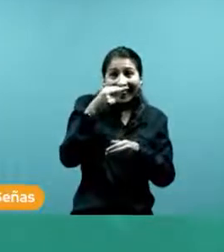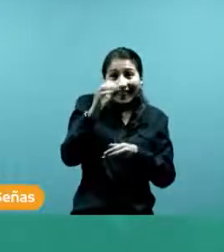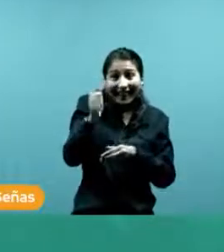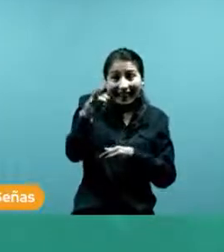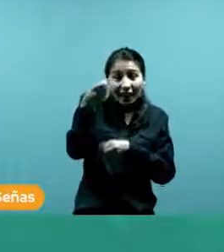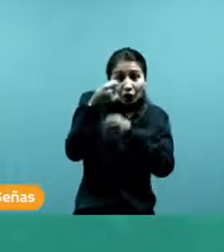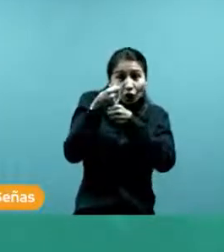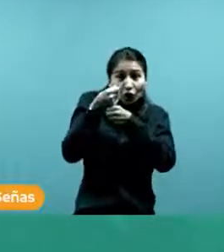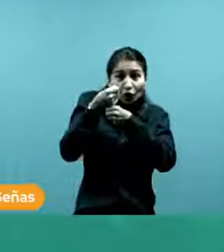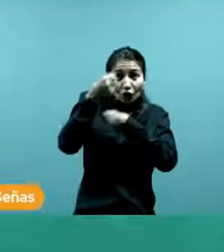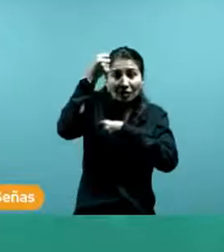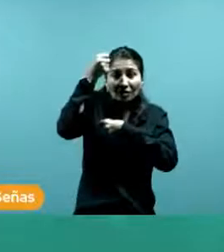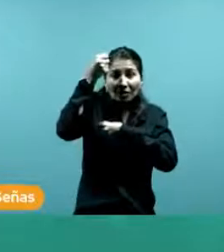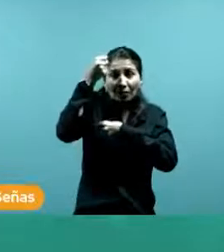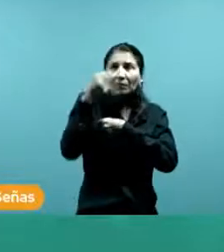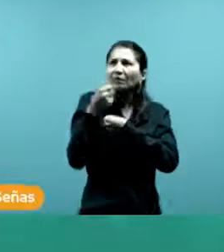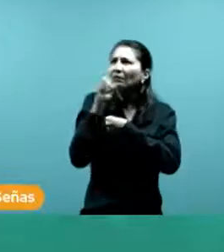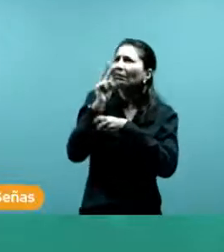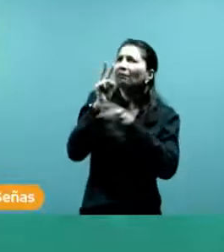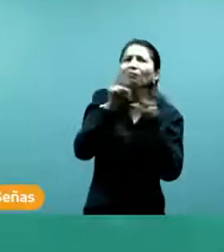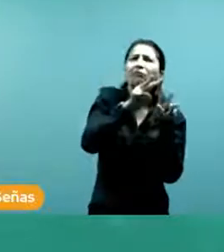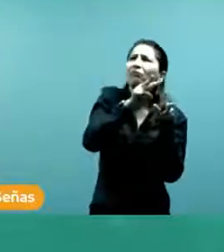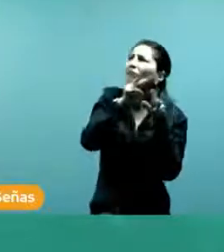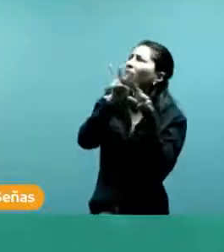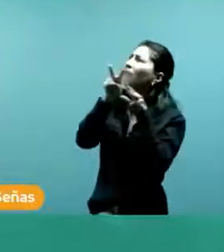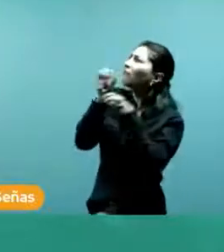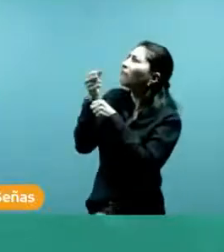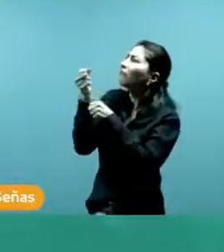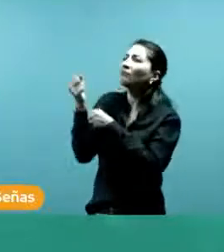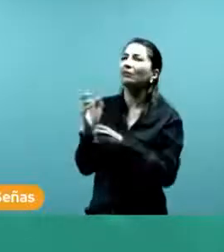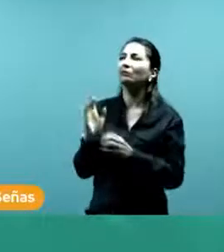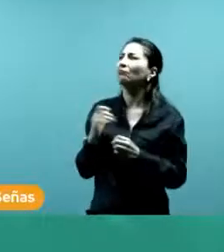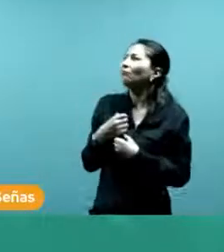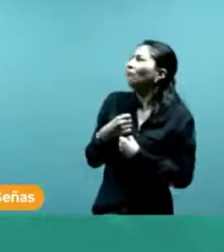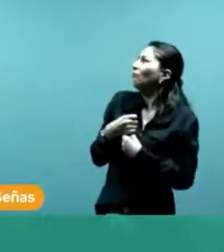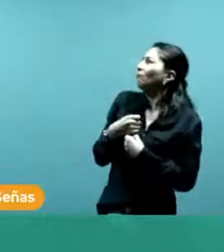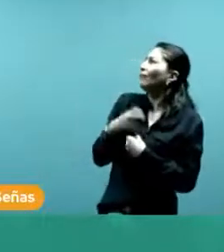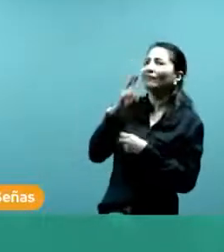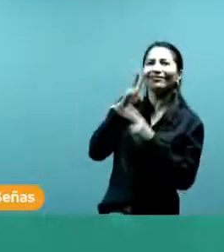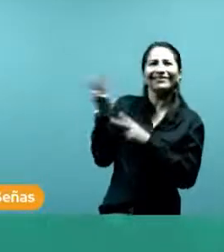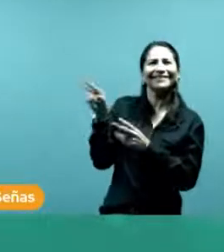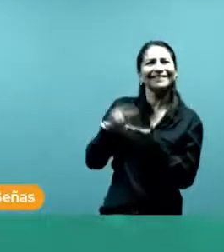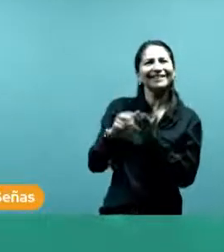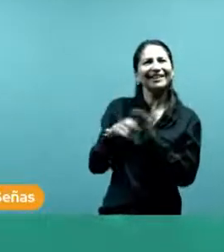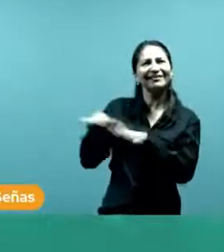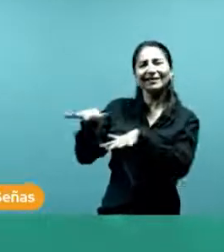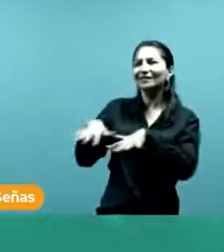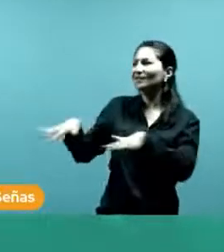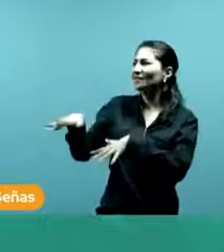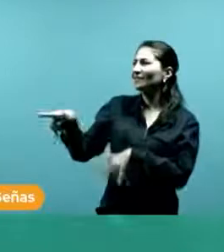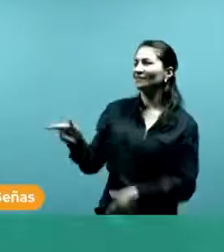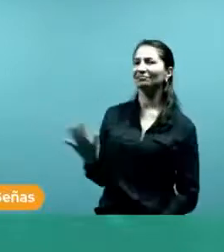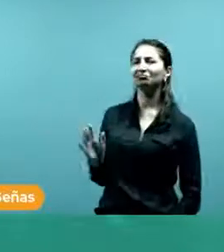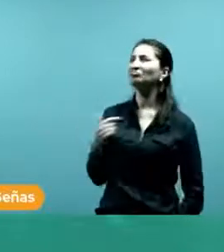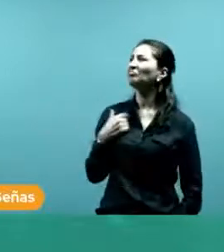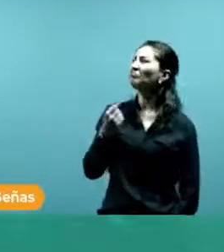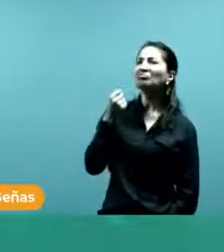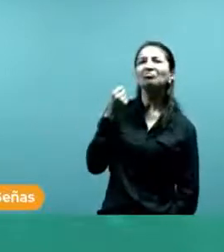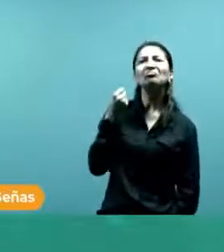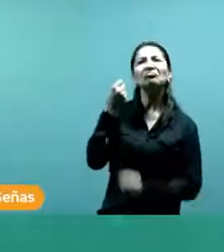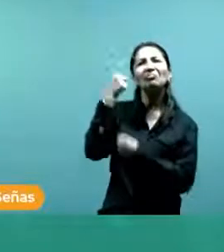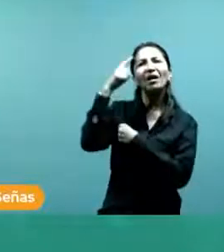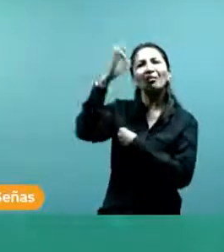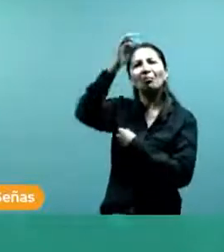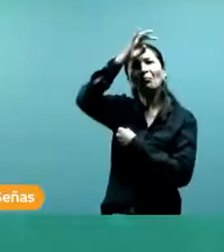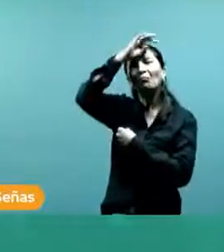is not her issue. It is not her problem. It is not her danger. So she's looking. No está en peligro, simplemente está